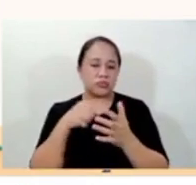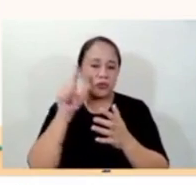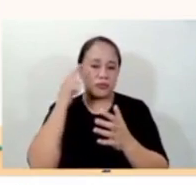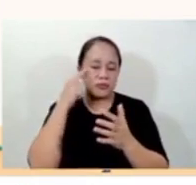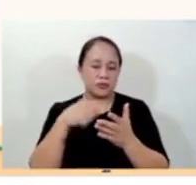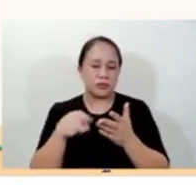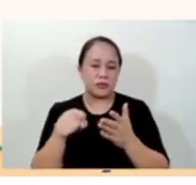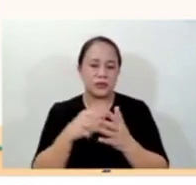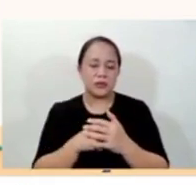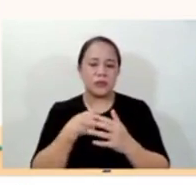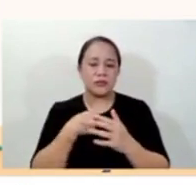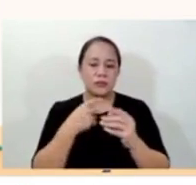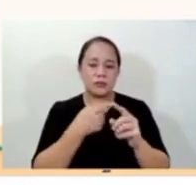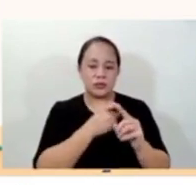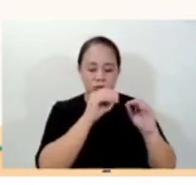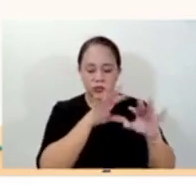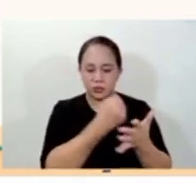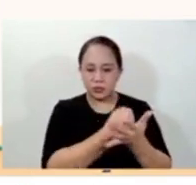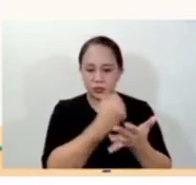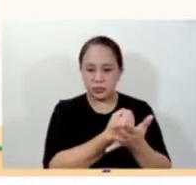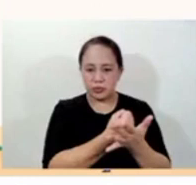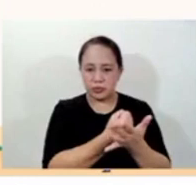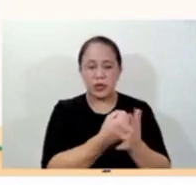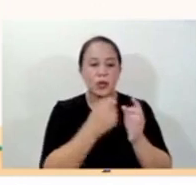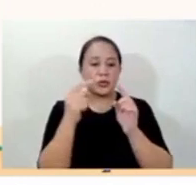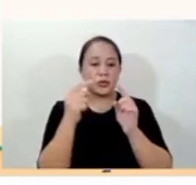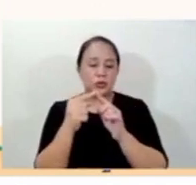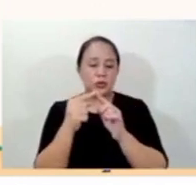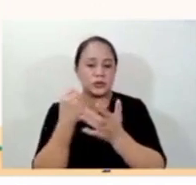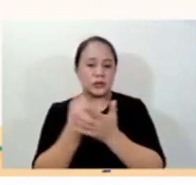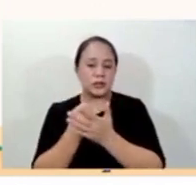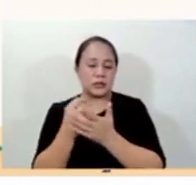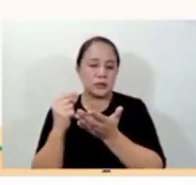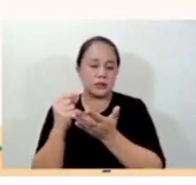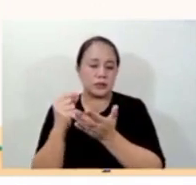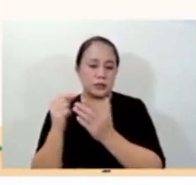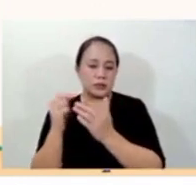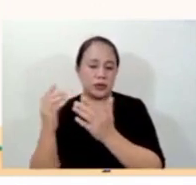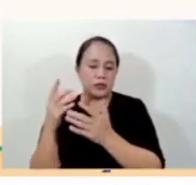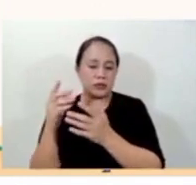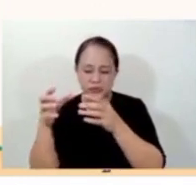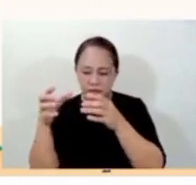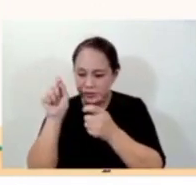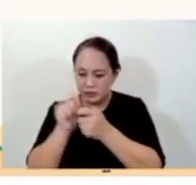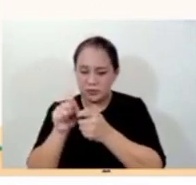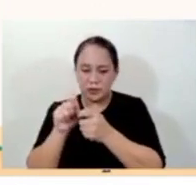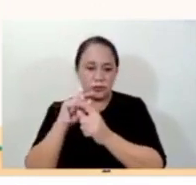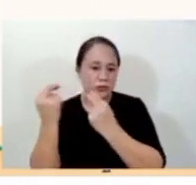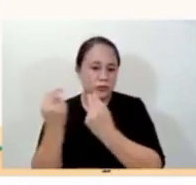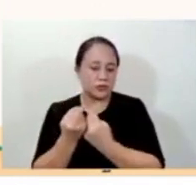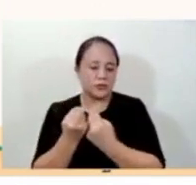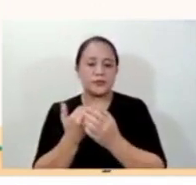the cost that the government will have to incur is increment from teacher's salary grade to a salary grade of